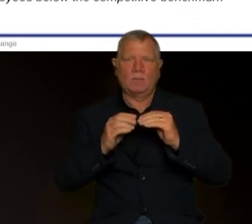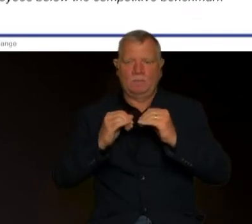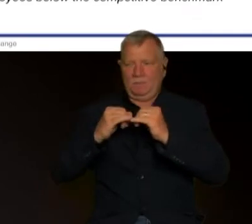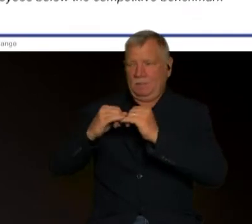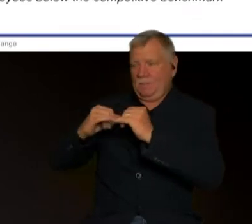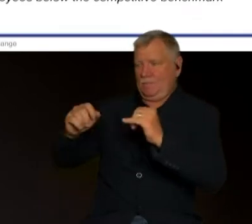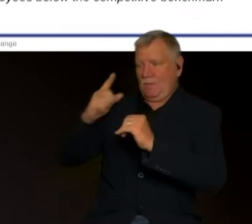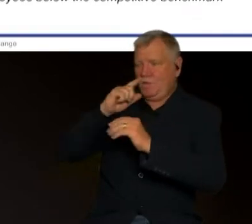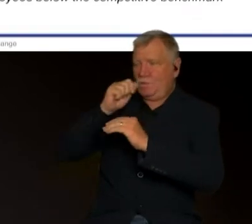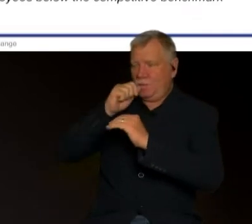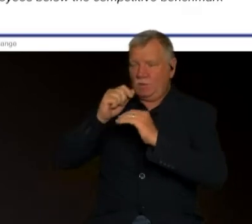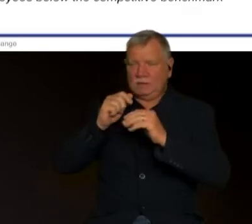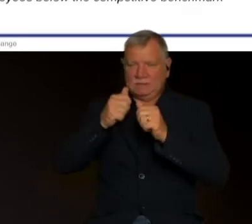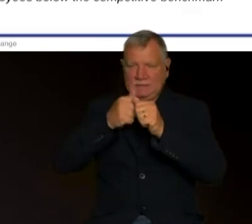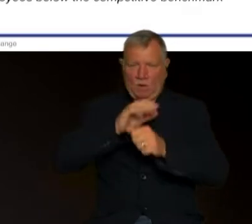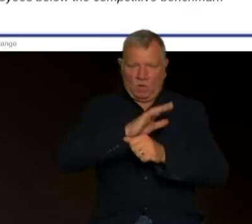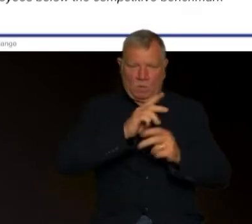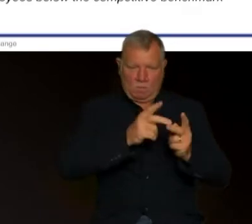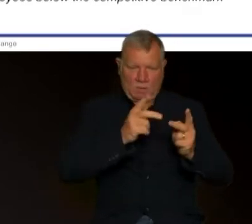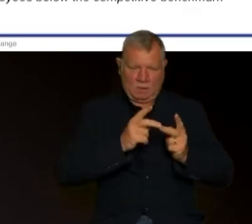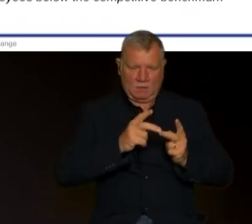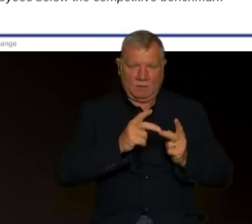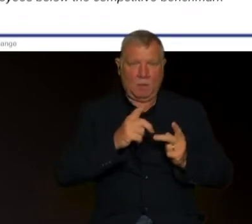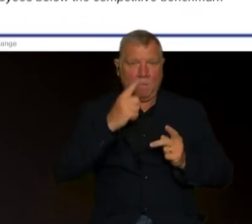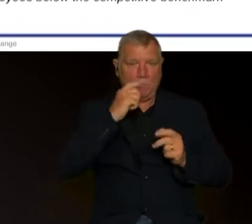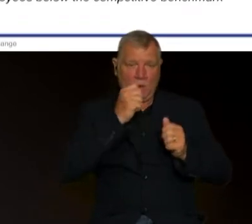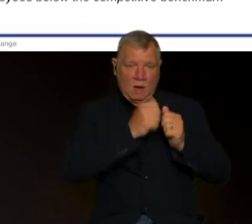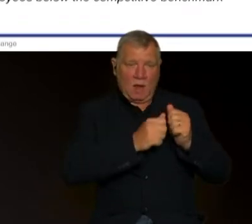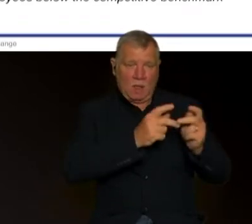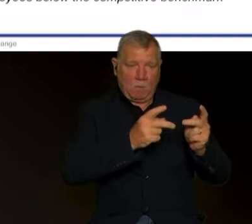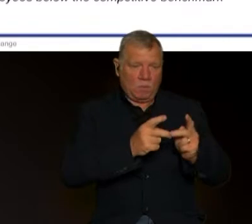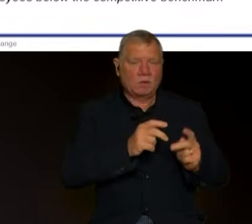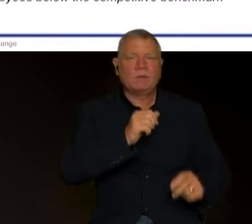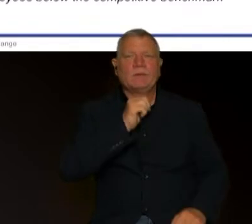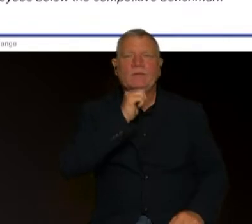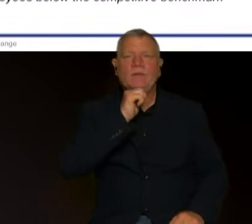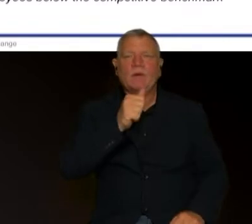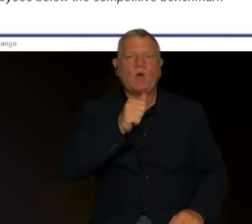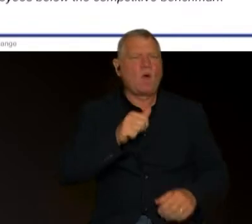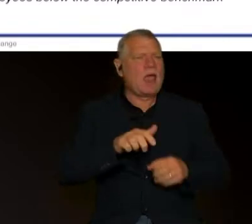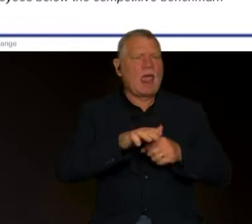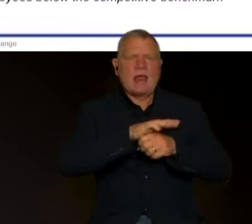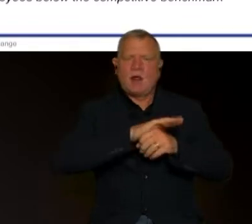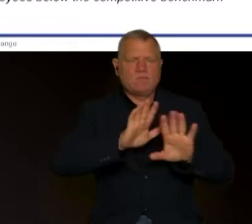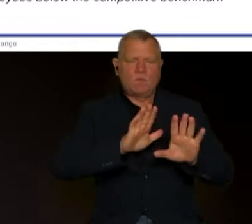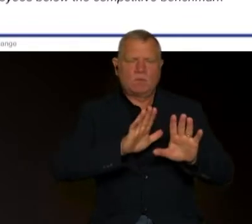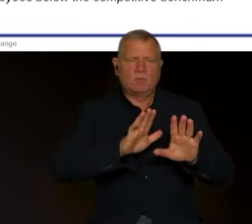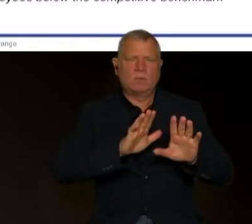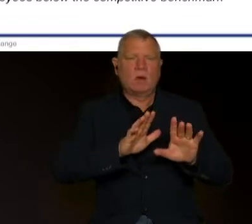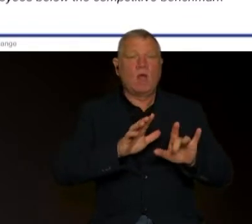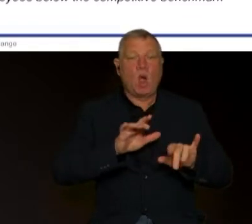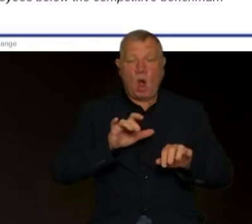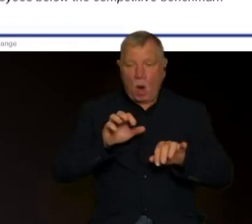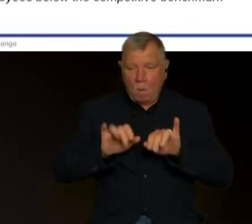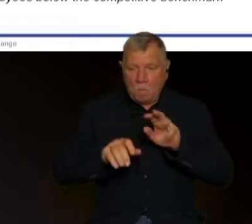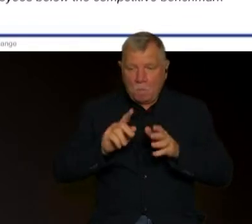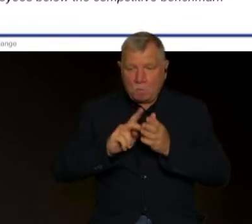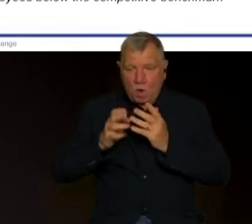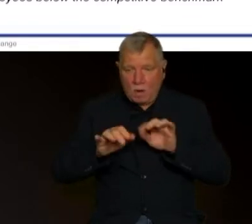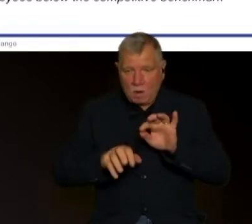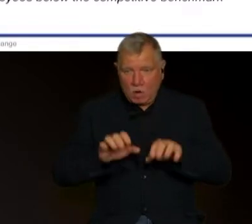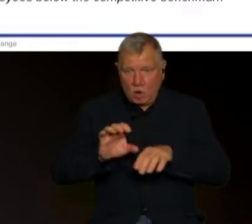that it has a salary that is below the standards of the Puerto Rico job market. This was not general. This was for